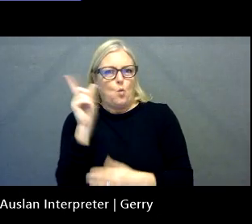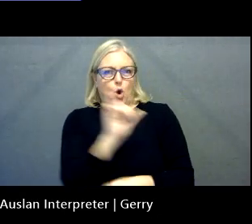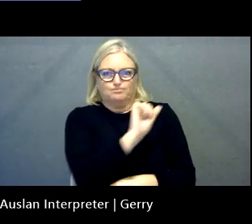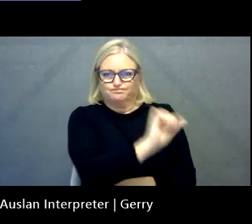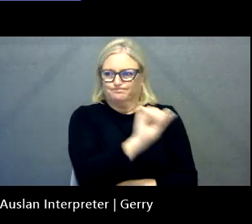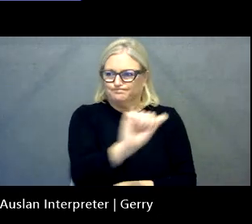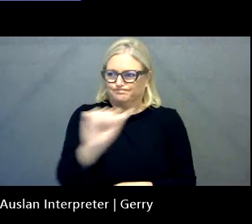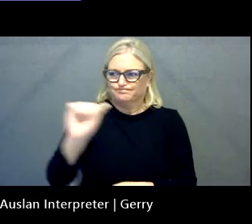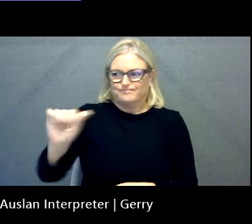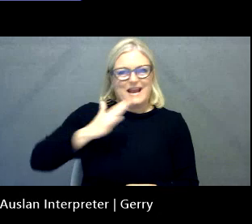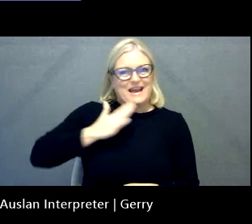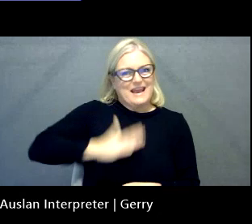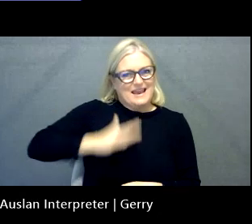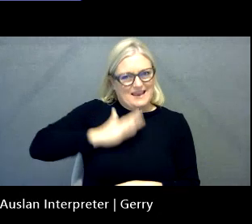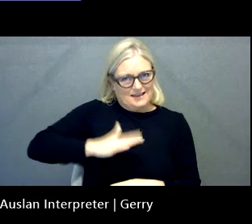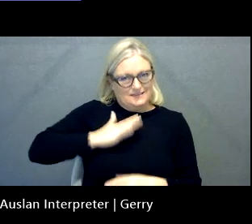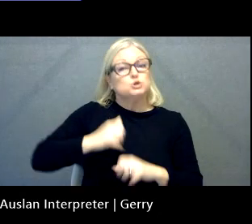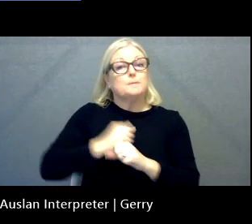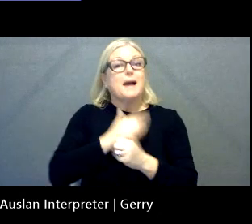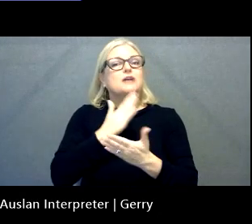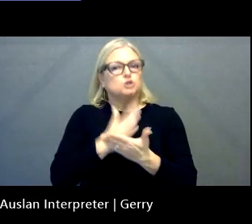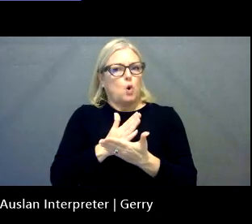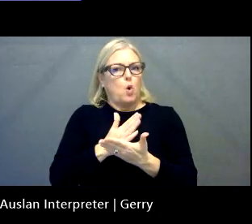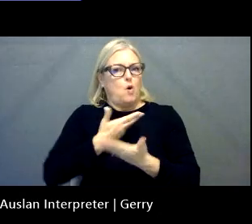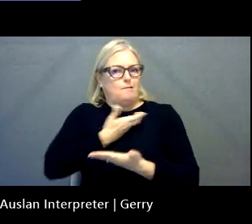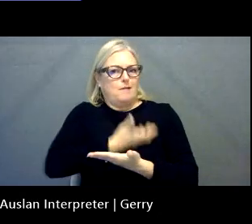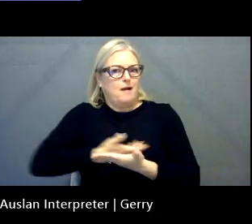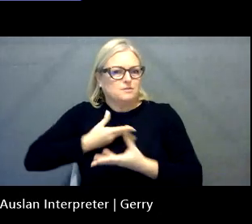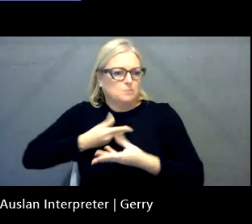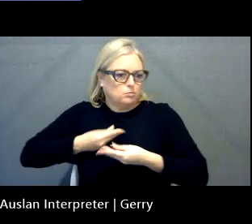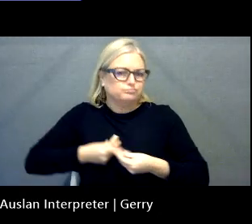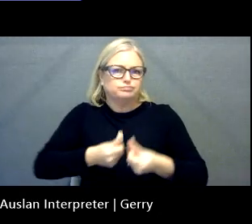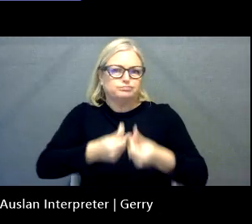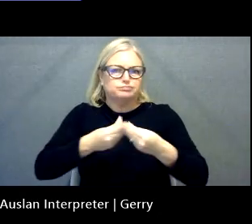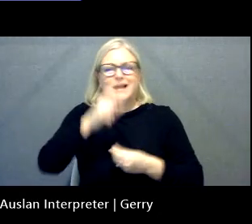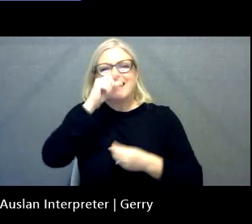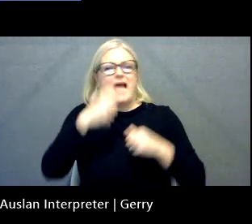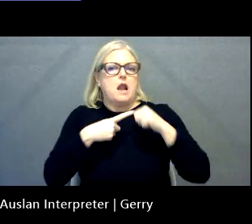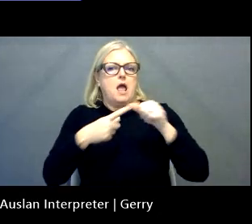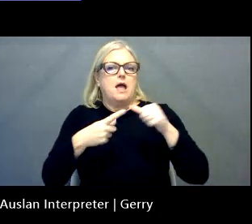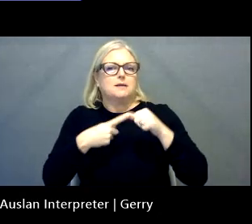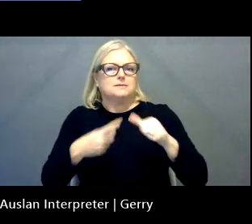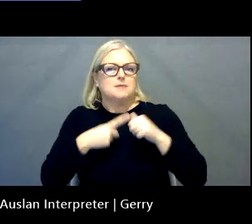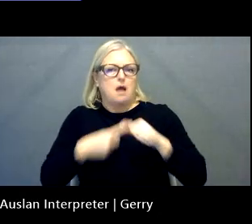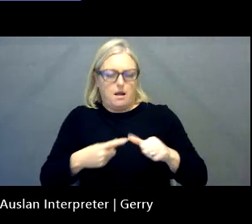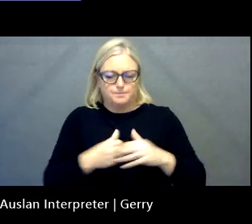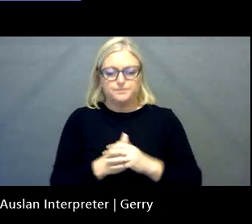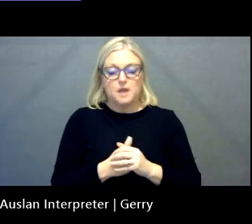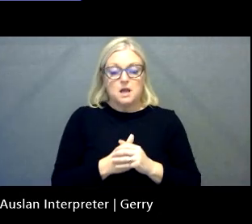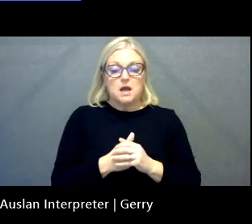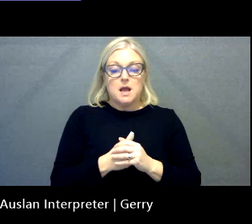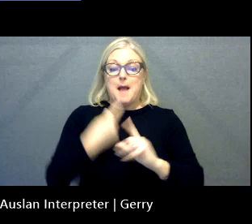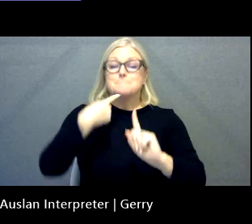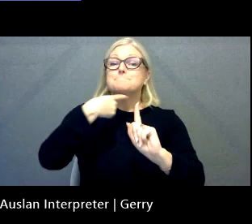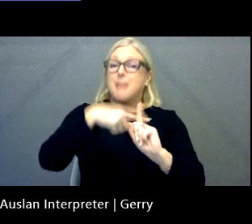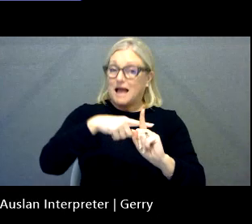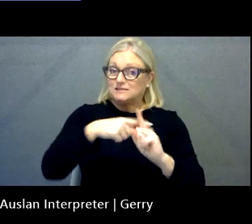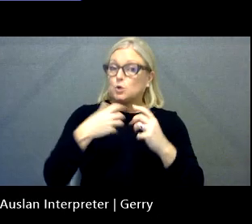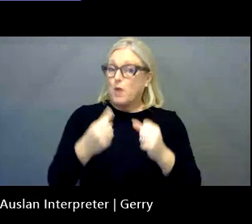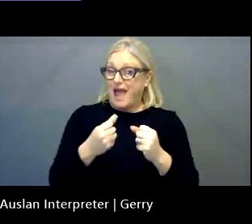possible. And so there was also a report completed by the Centre for Accessibility. So